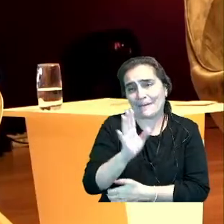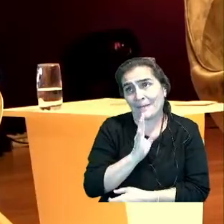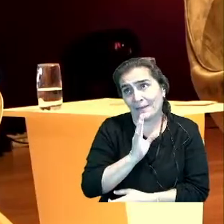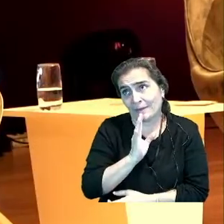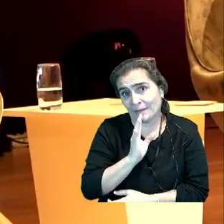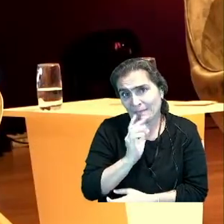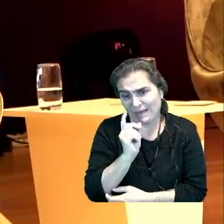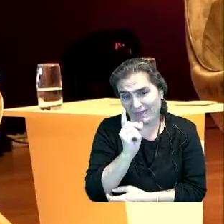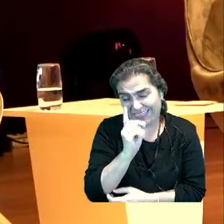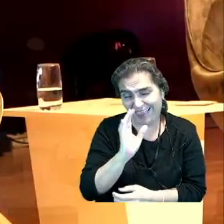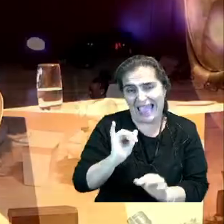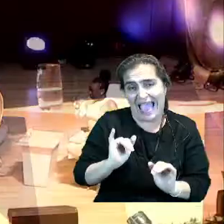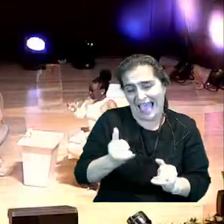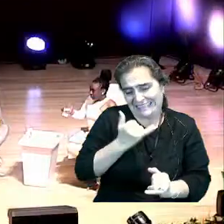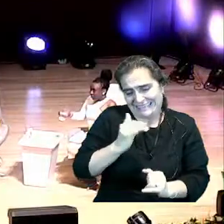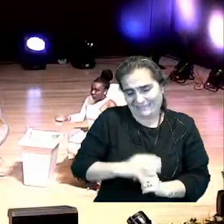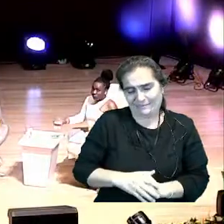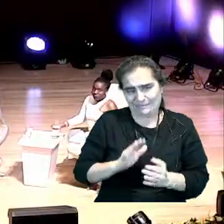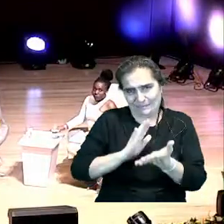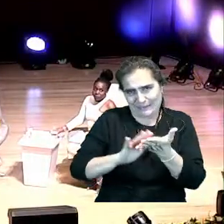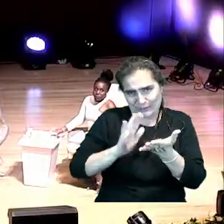I want.